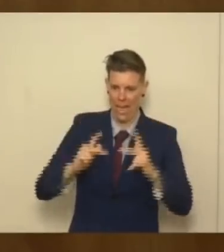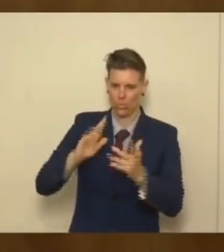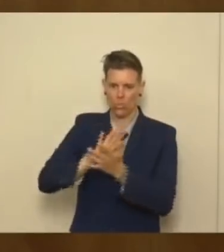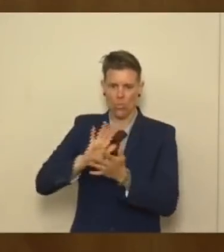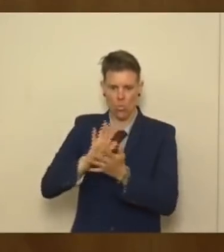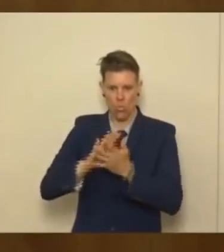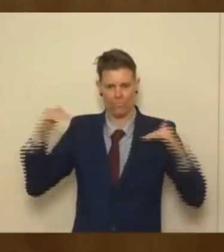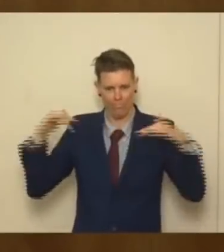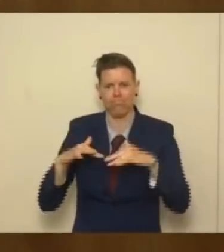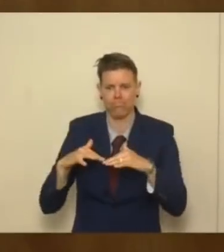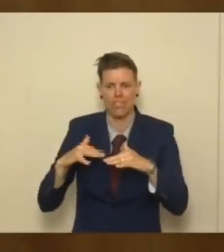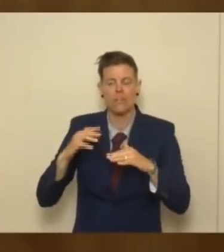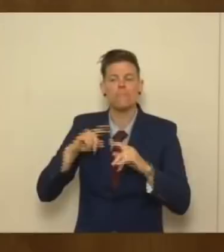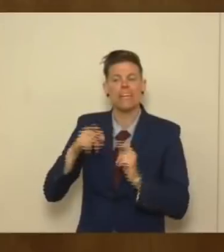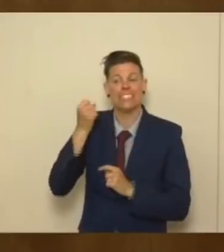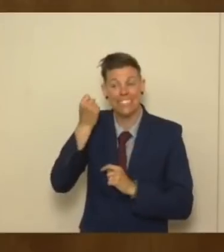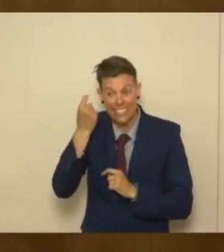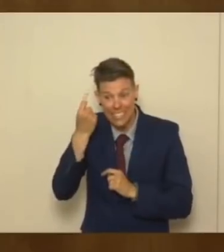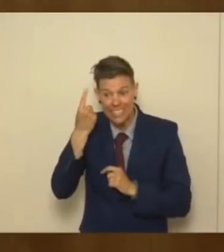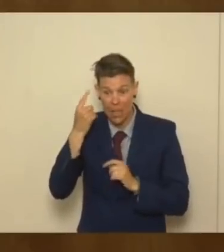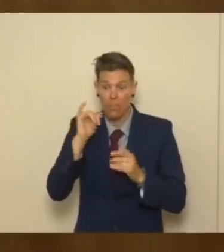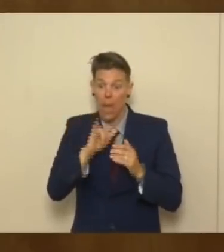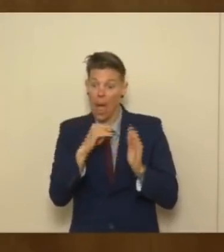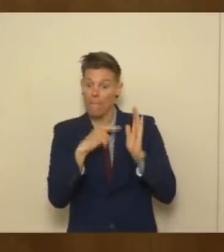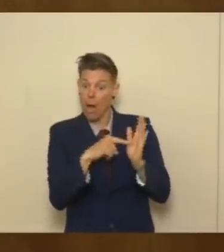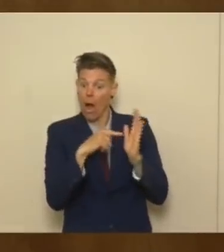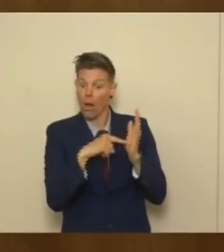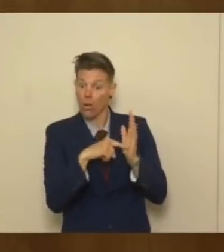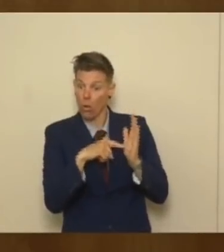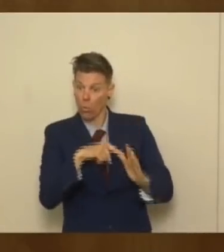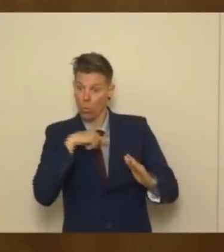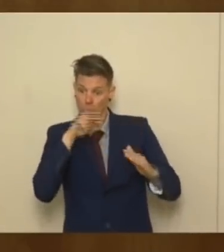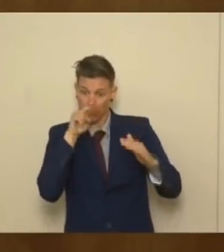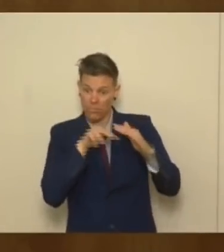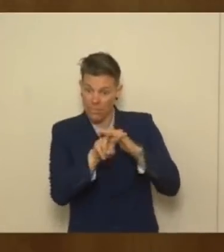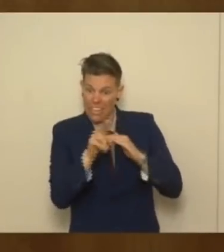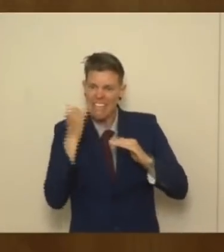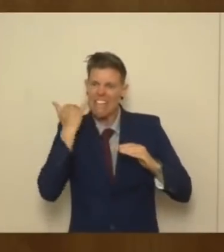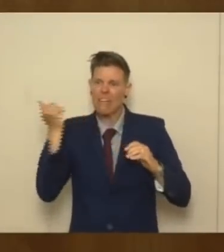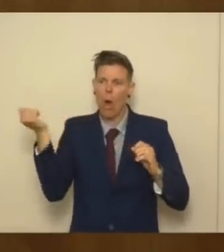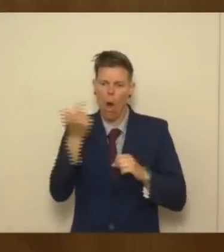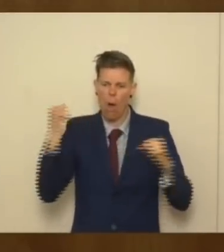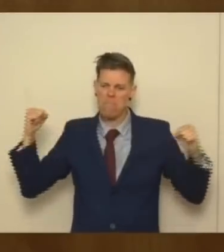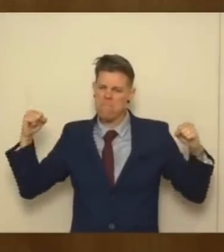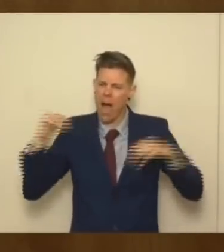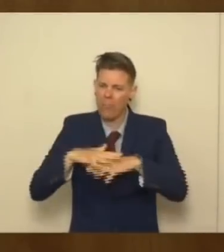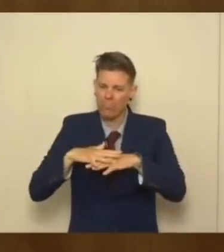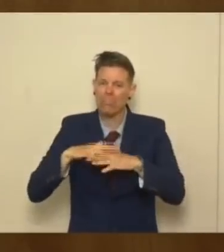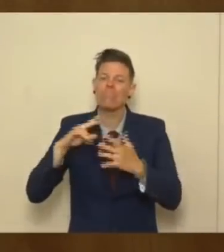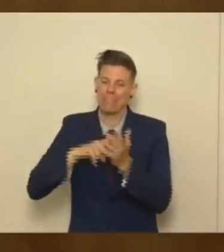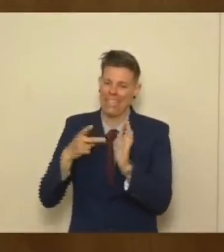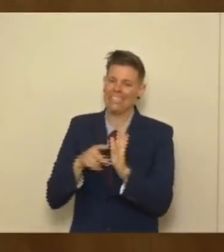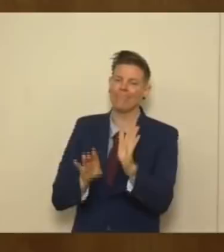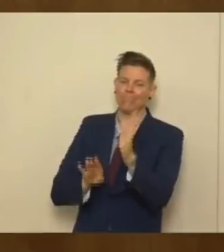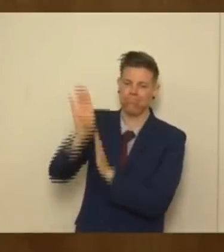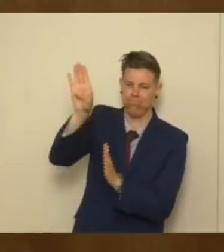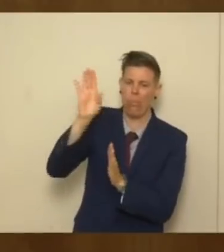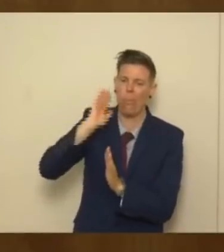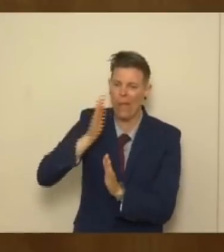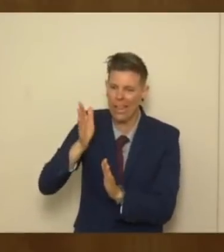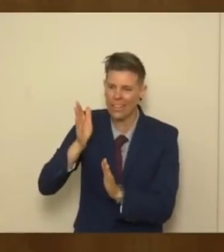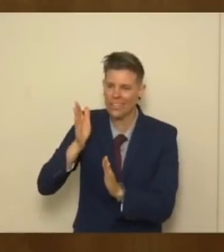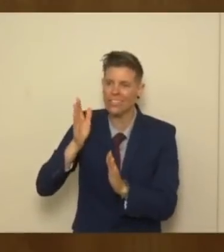immediately ruled out as being unacceptable. Second set was four different options with either 4 days of school or 5